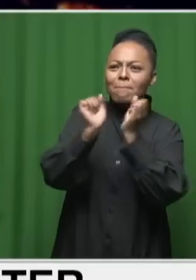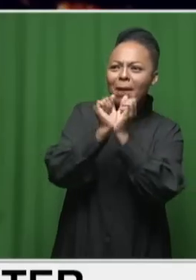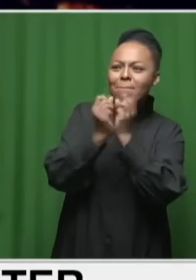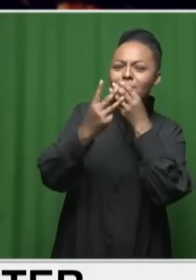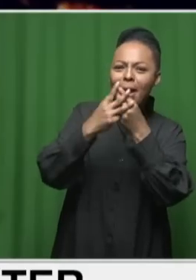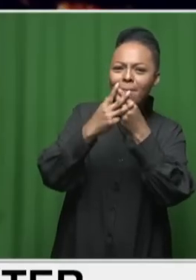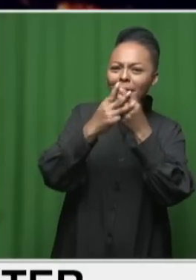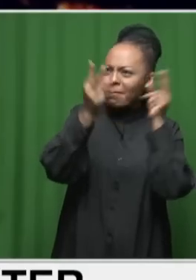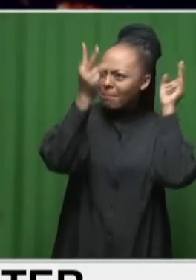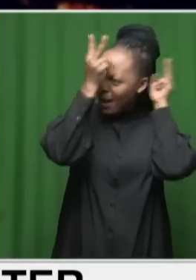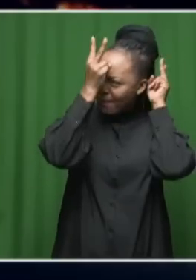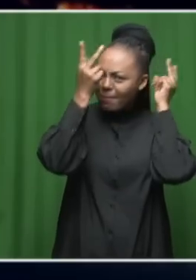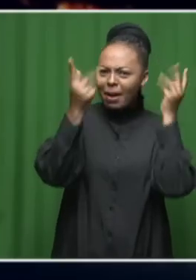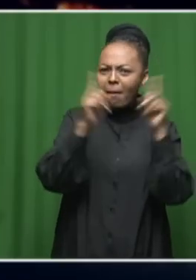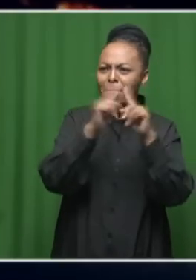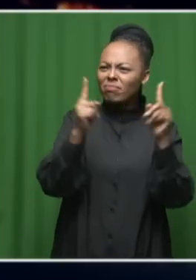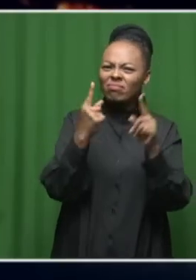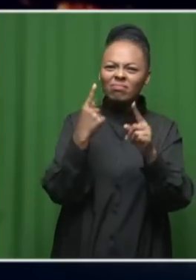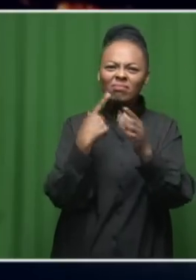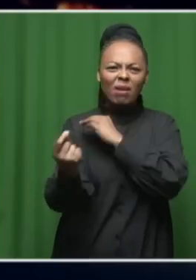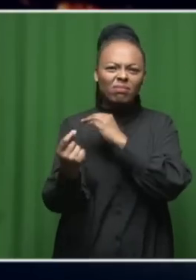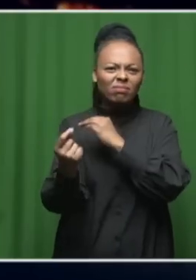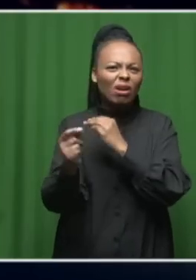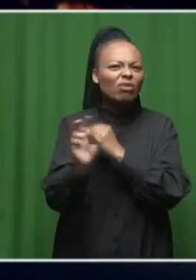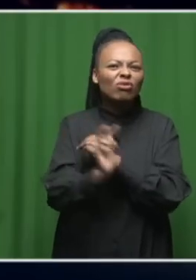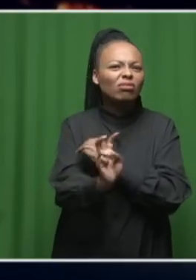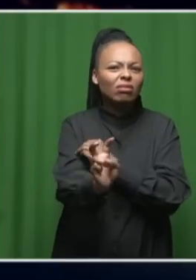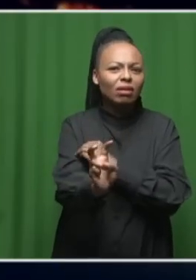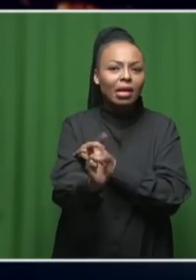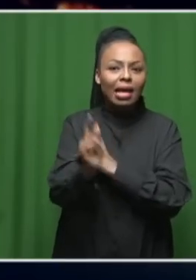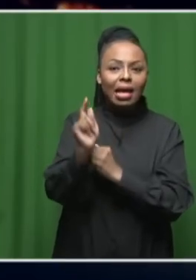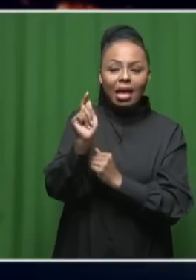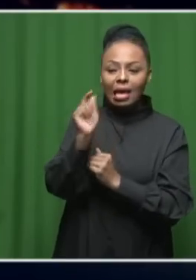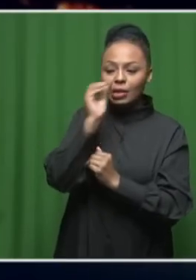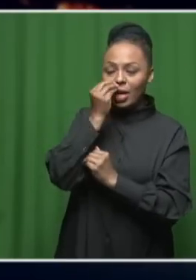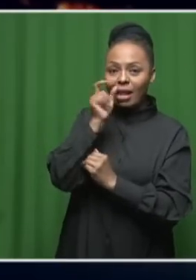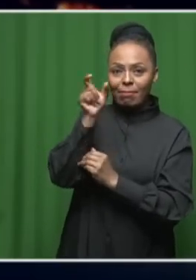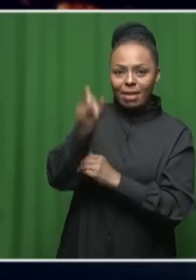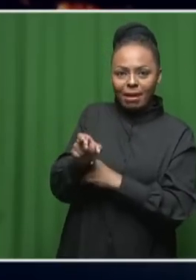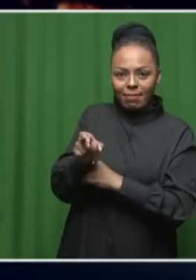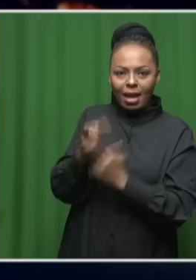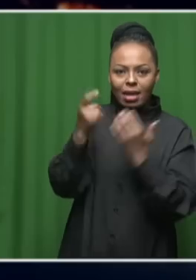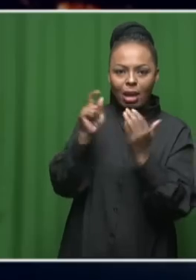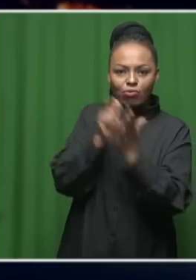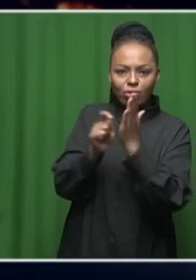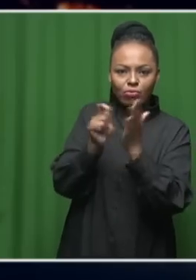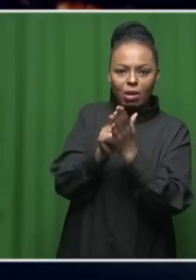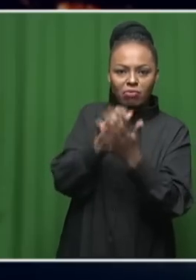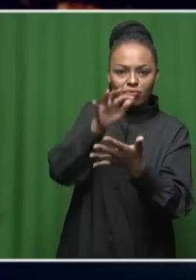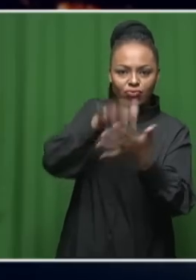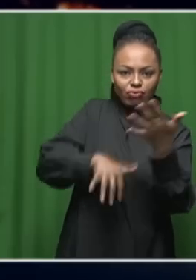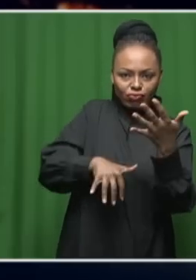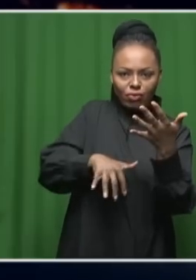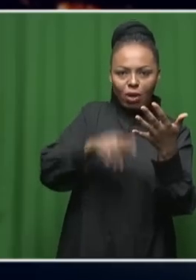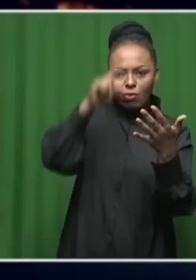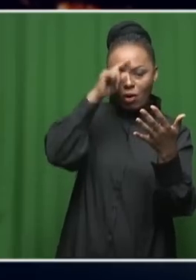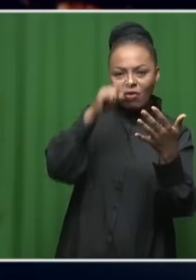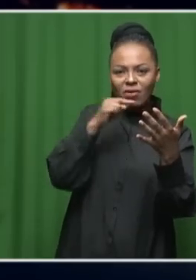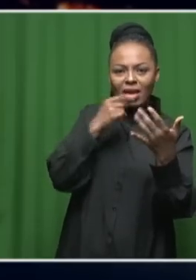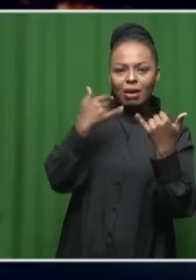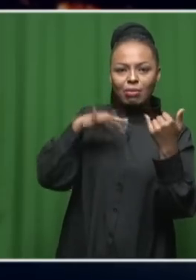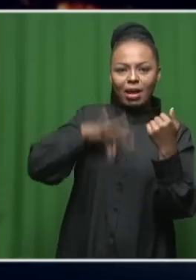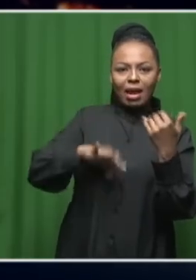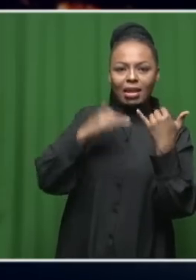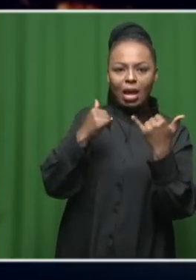Now, award-winning investigative journalist Ruth Hopkins wrote a hard-hitting expose of the profit-driven multinational that